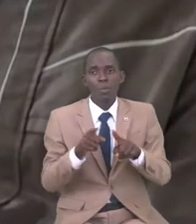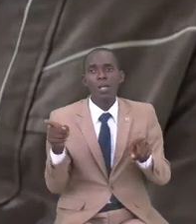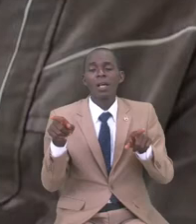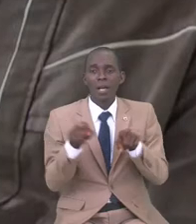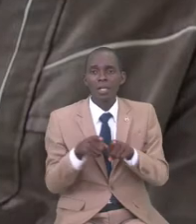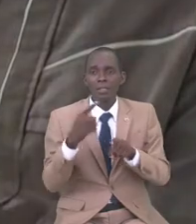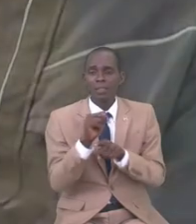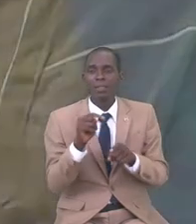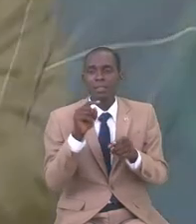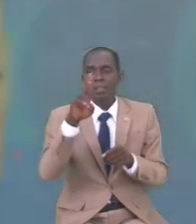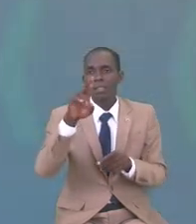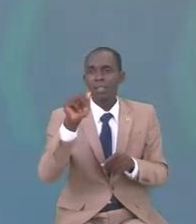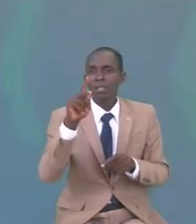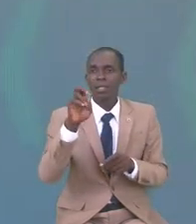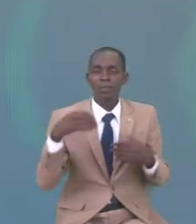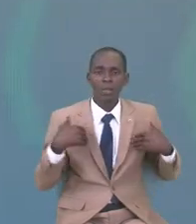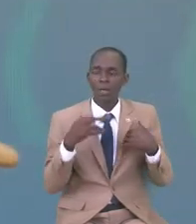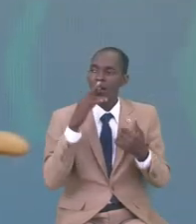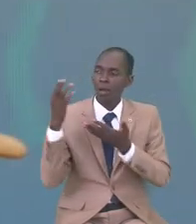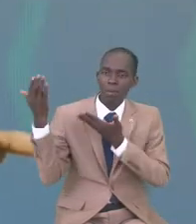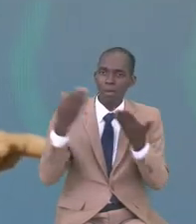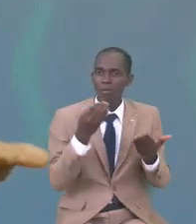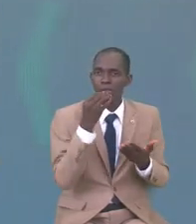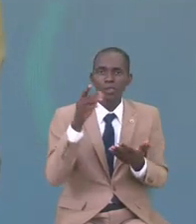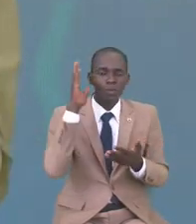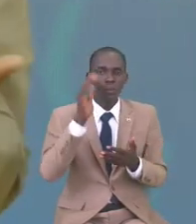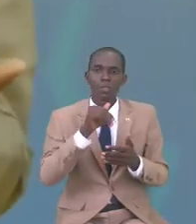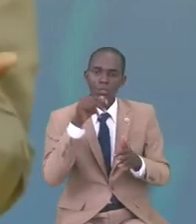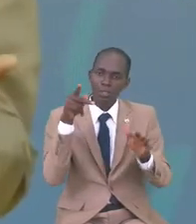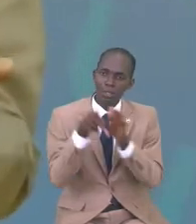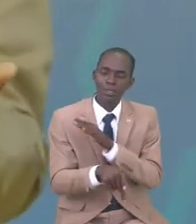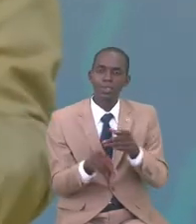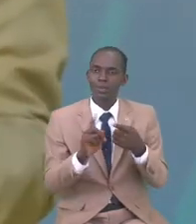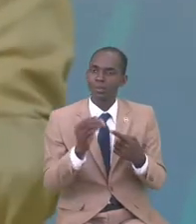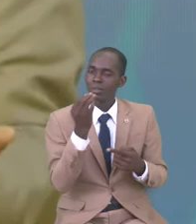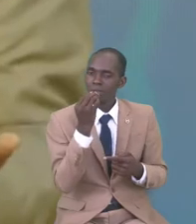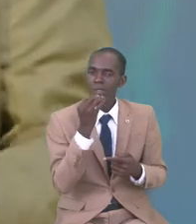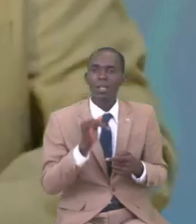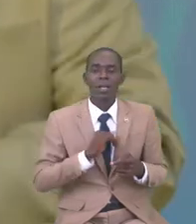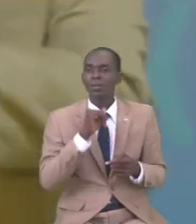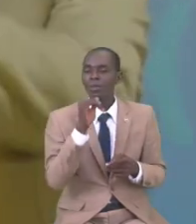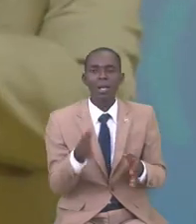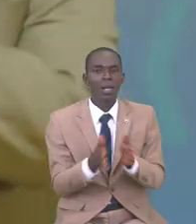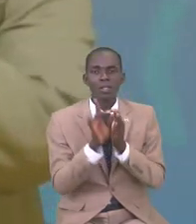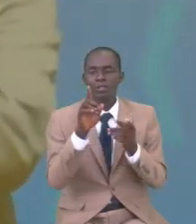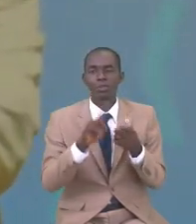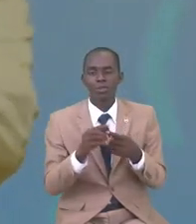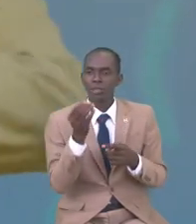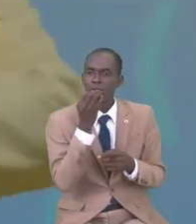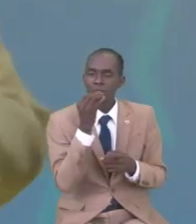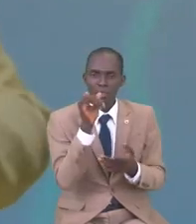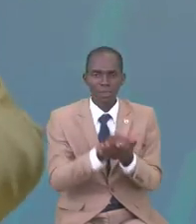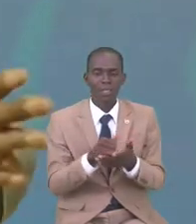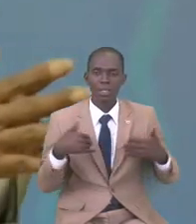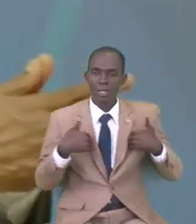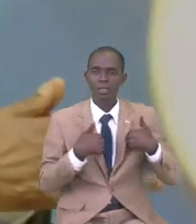food. You're not going to kill them and eat them. I'm not asking you to eat ravens. I am